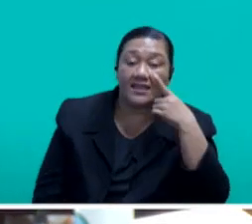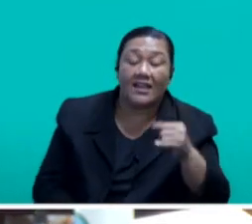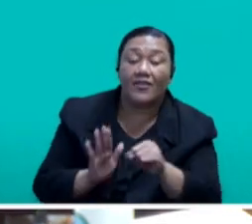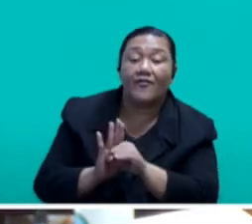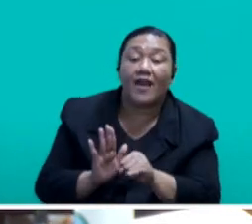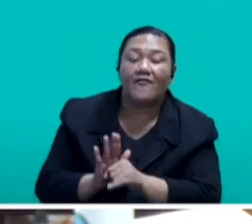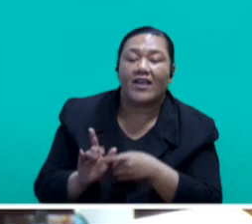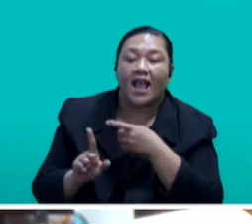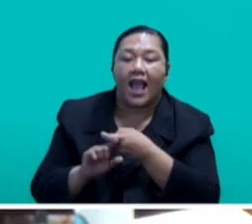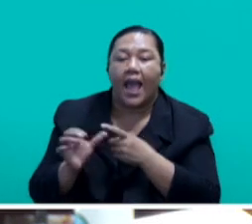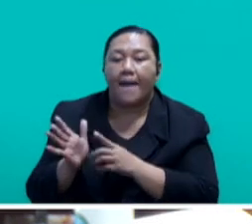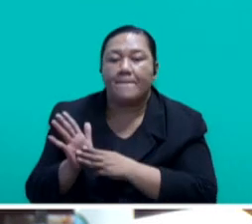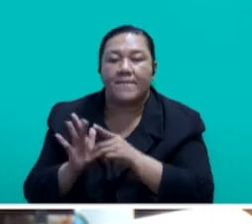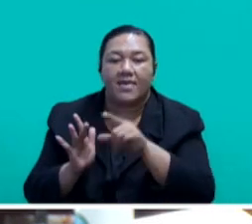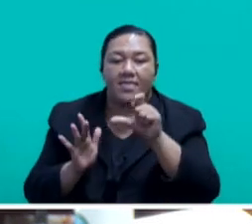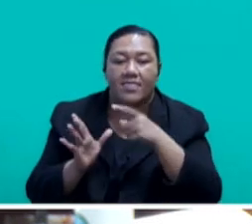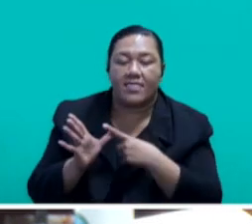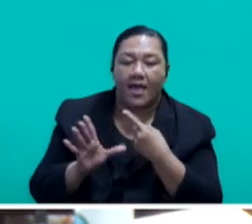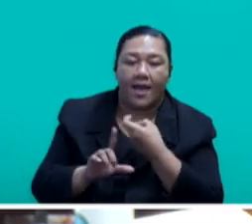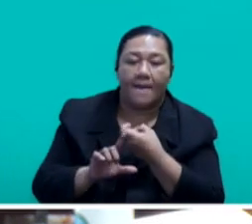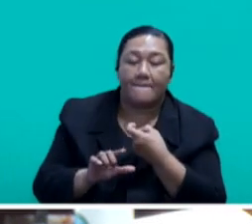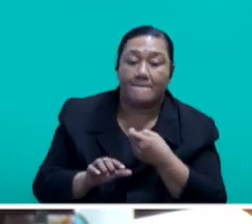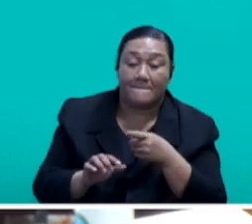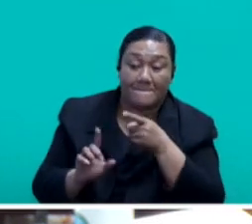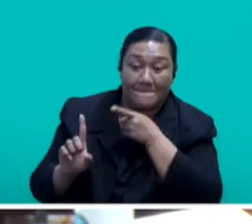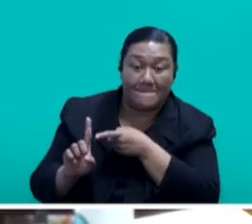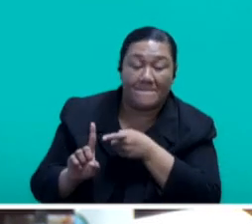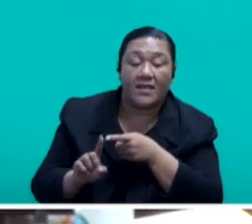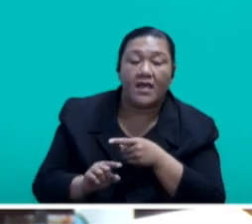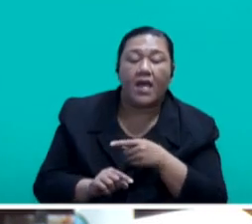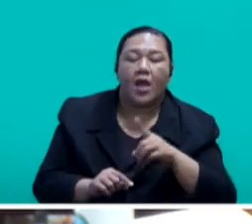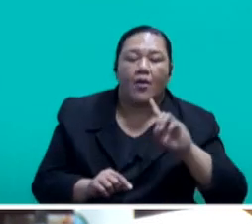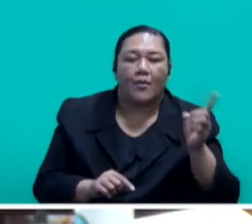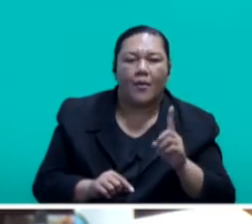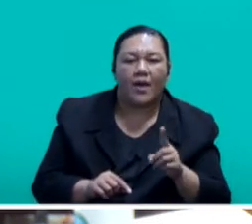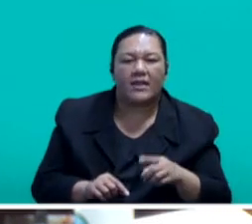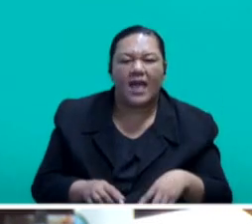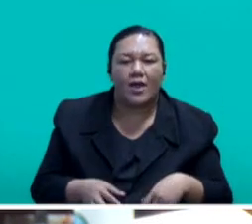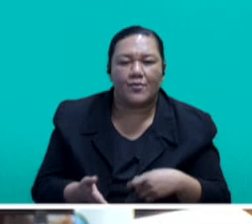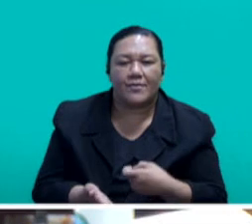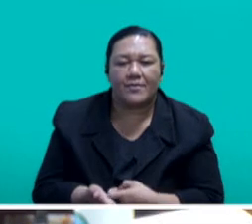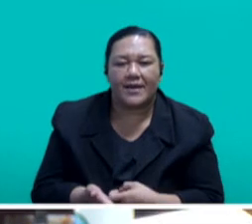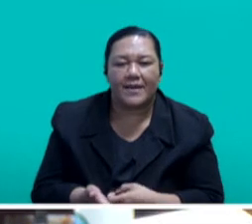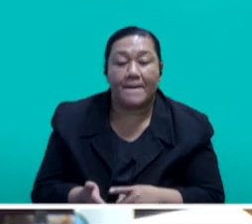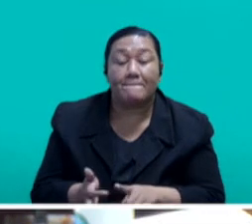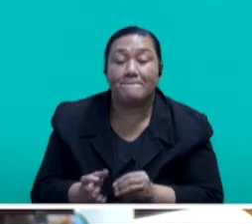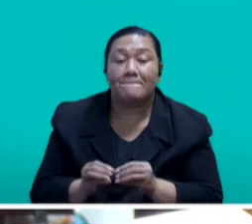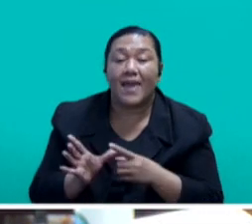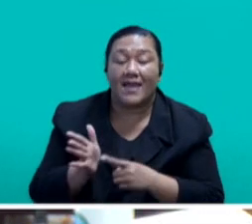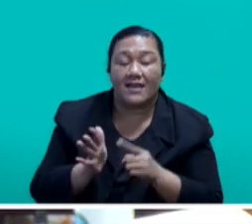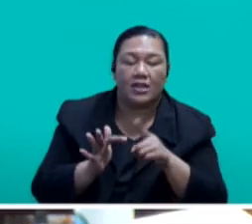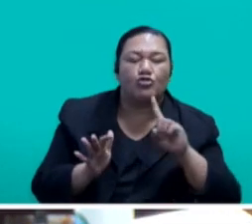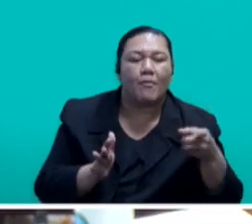speech. Rebate to movie companies, rebate to oil companies, monies that